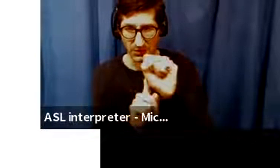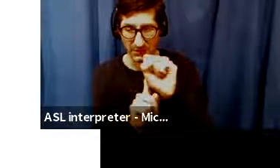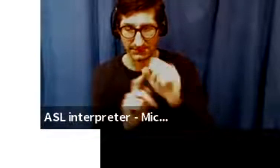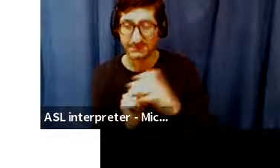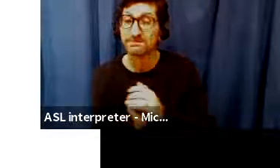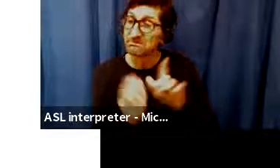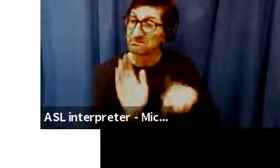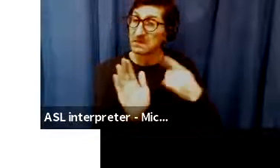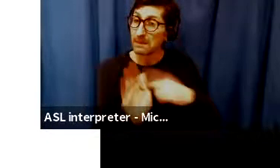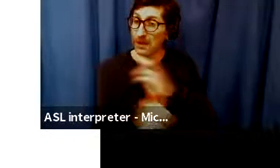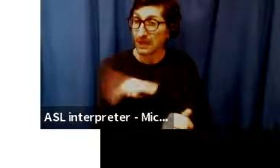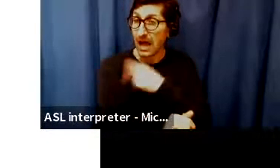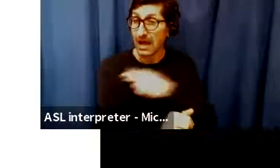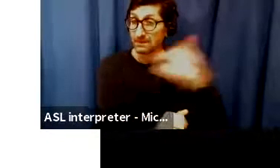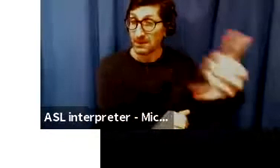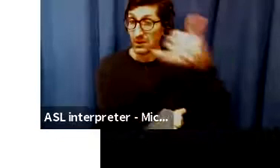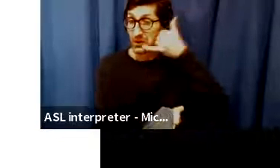call us and say,